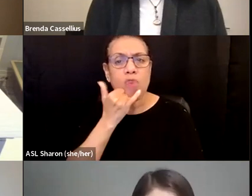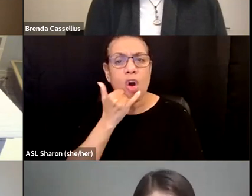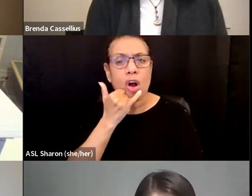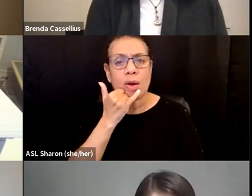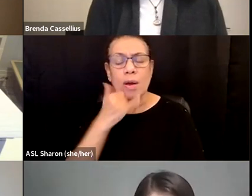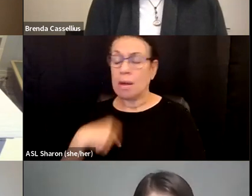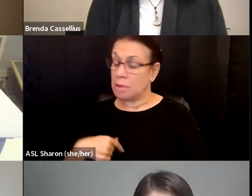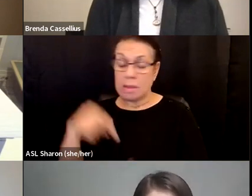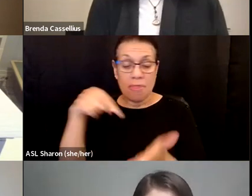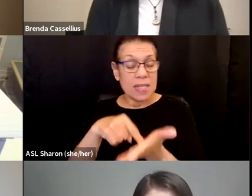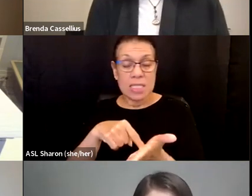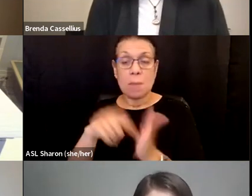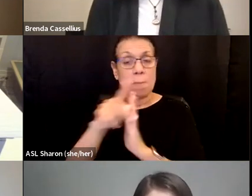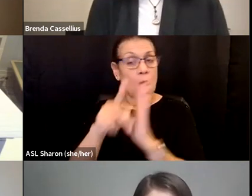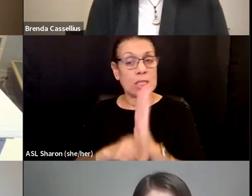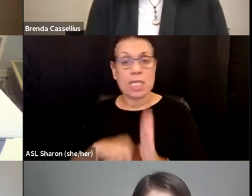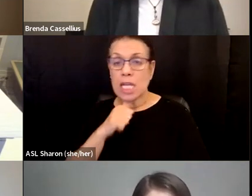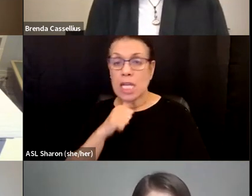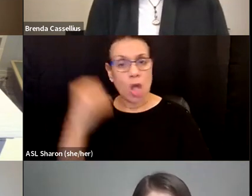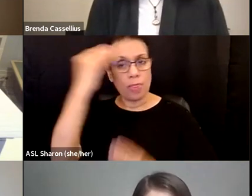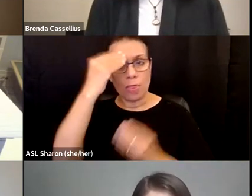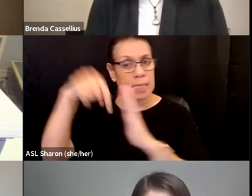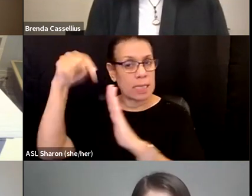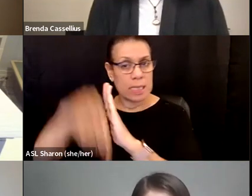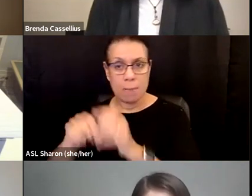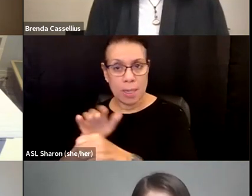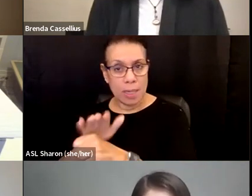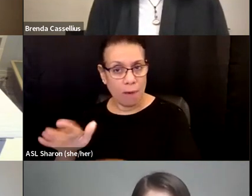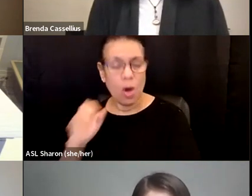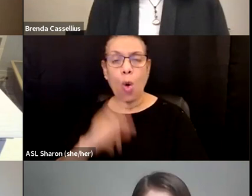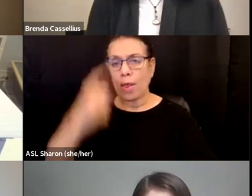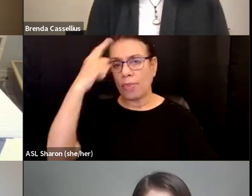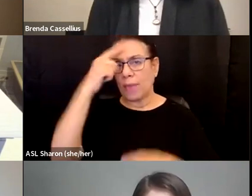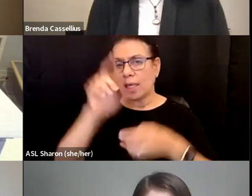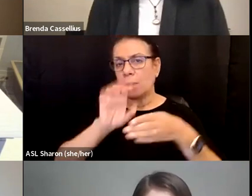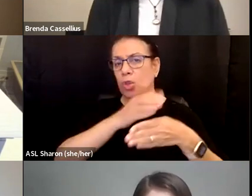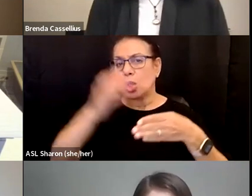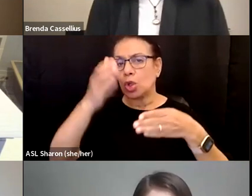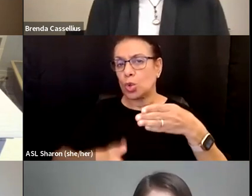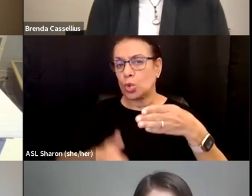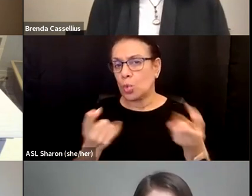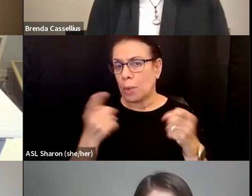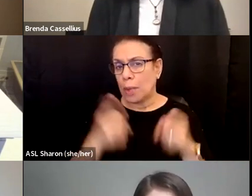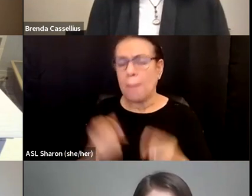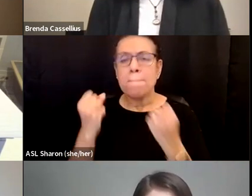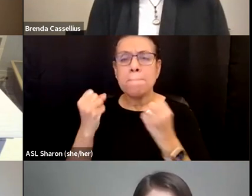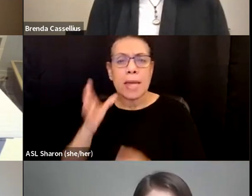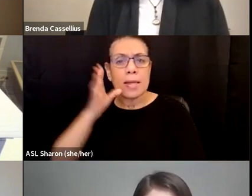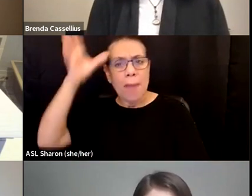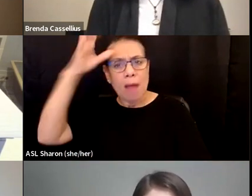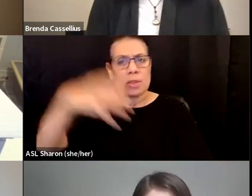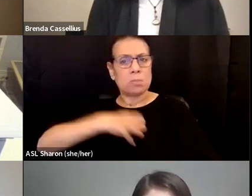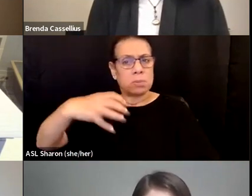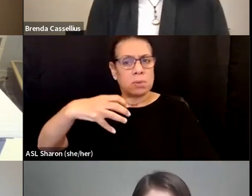the impacts of this policy have been carefully considered nor have the unintended consequences been examined many fellow parents are testifying about these